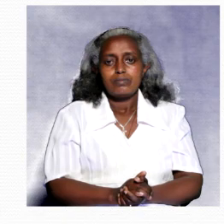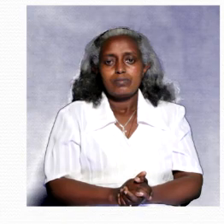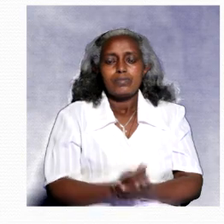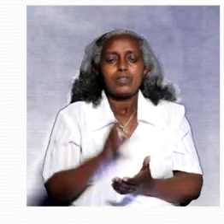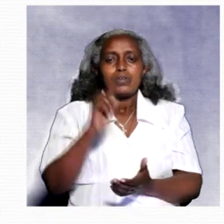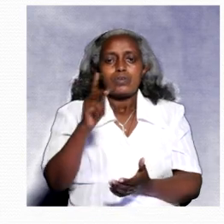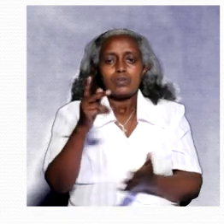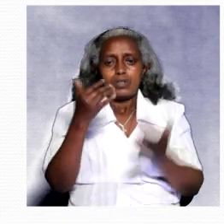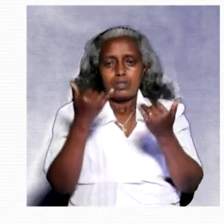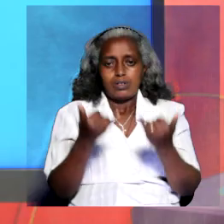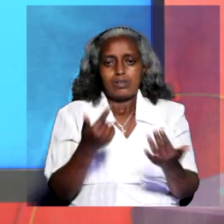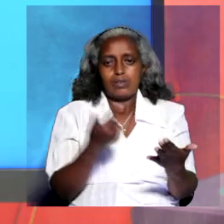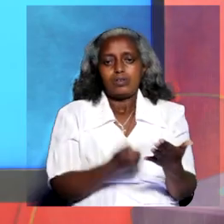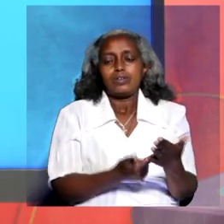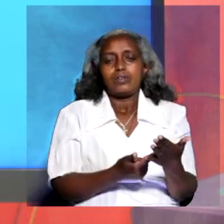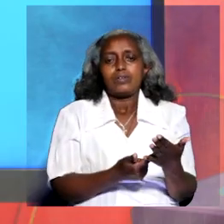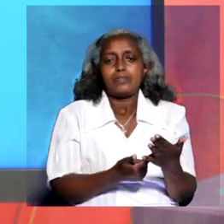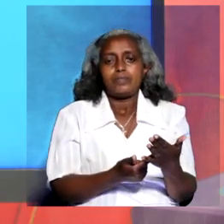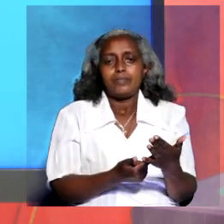Okay, now here,